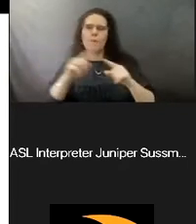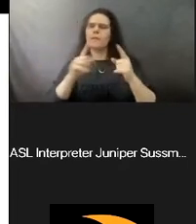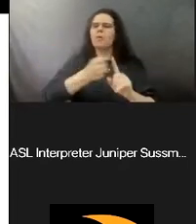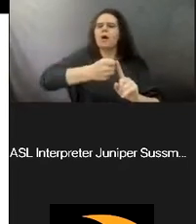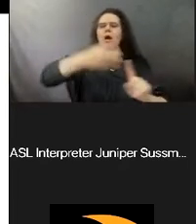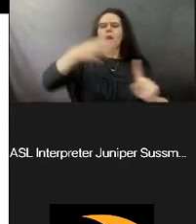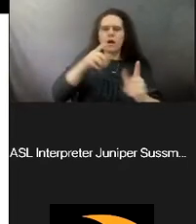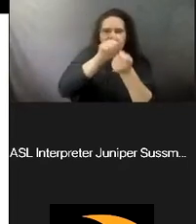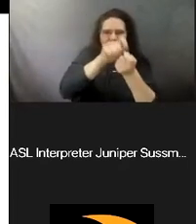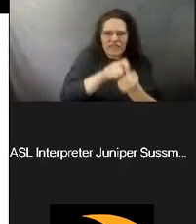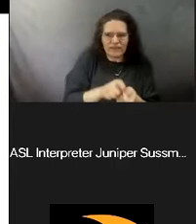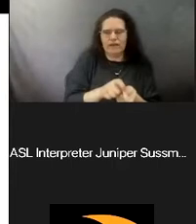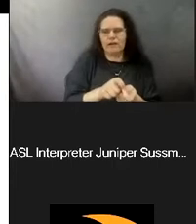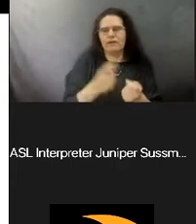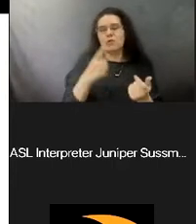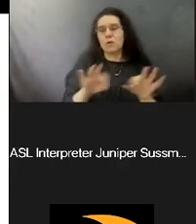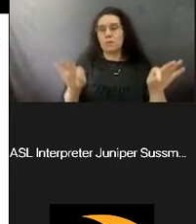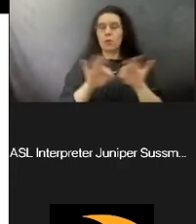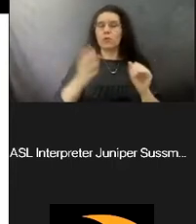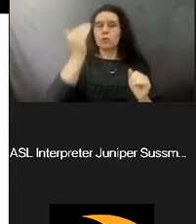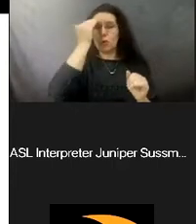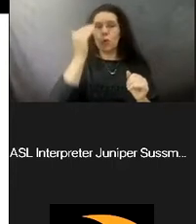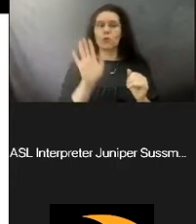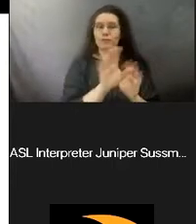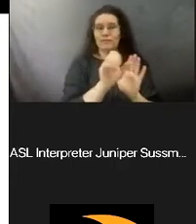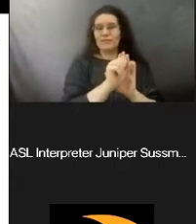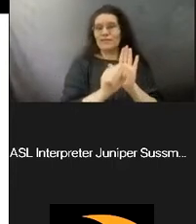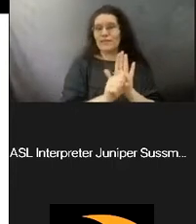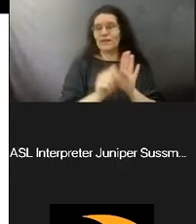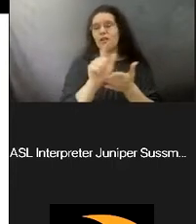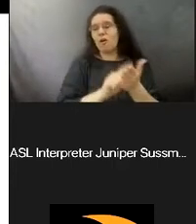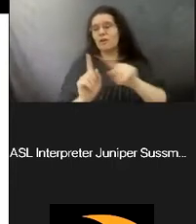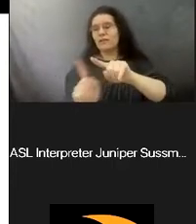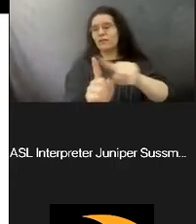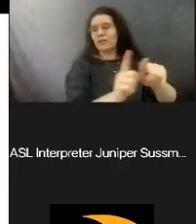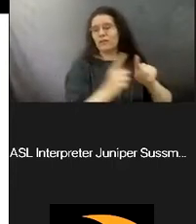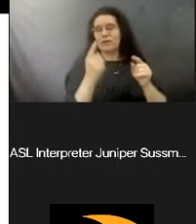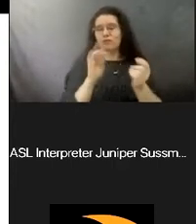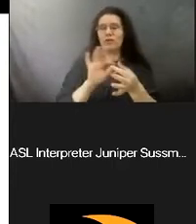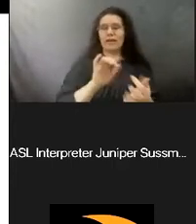it's important to know your state law to really fully navigate this area.